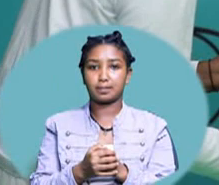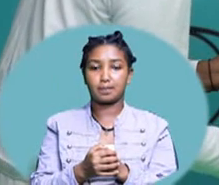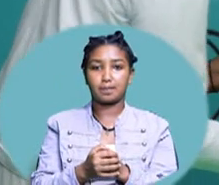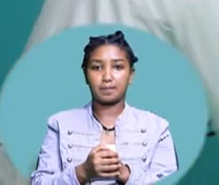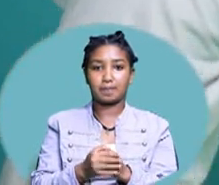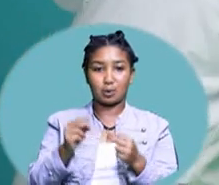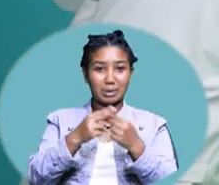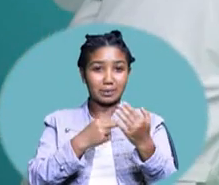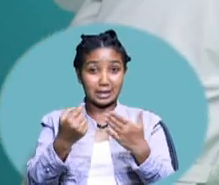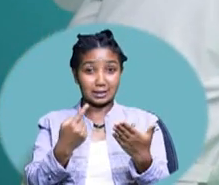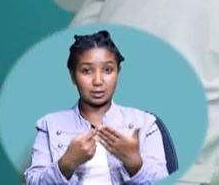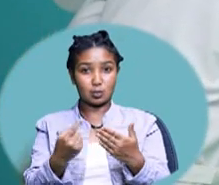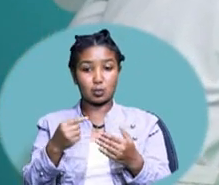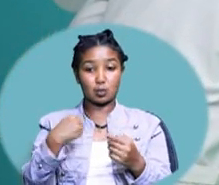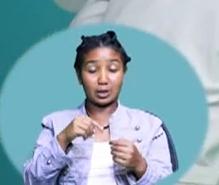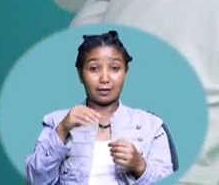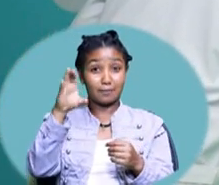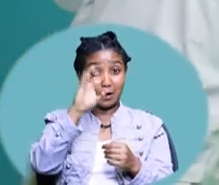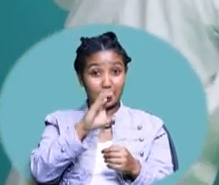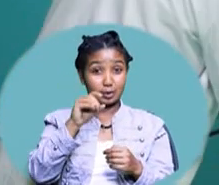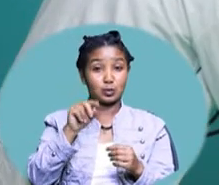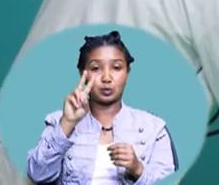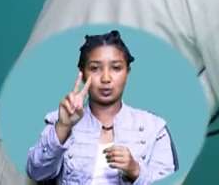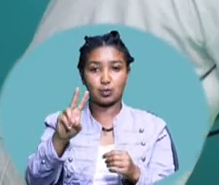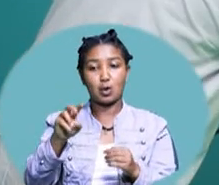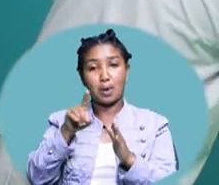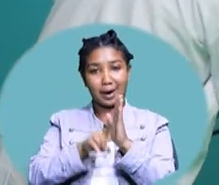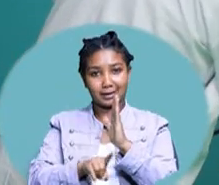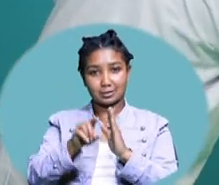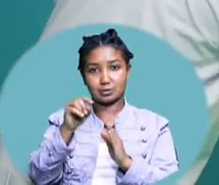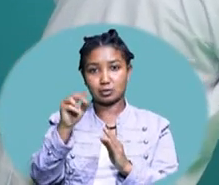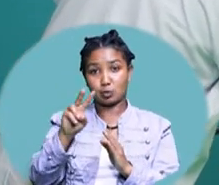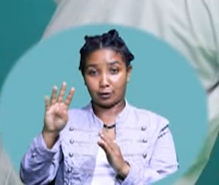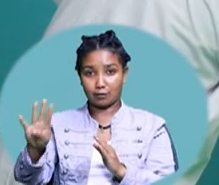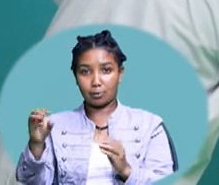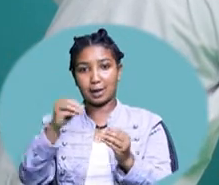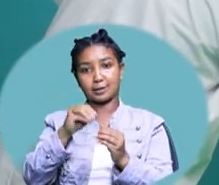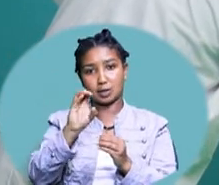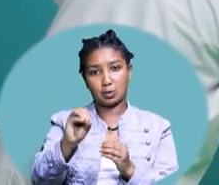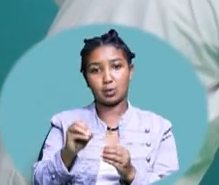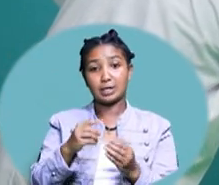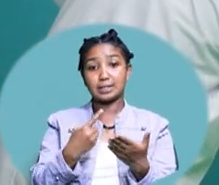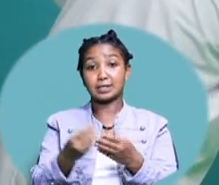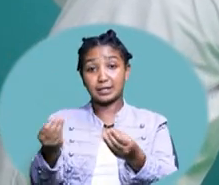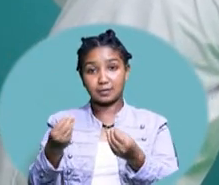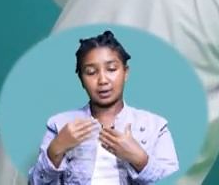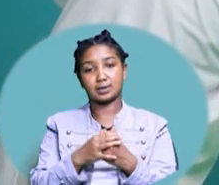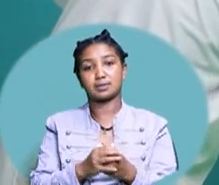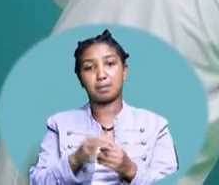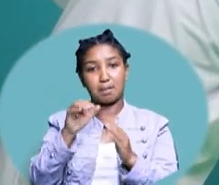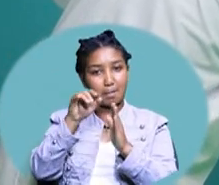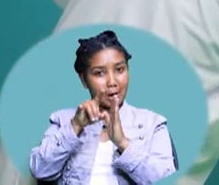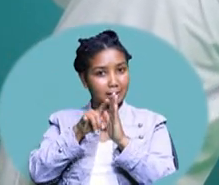We do have only 0. 0 times 2. When we multiply this, we can find it to be 2